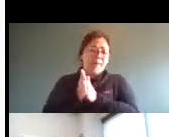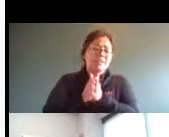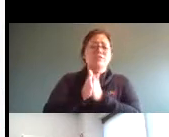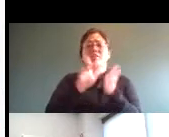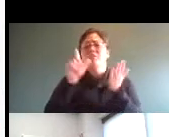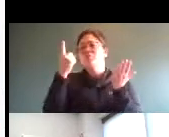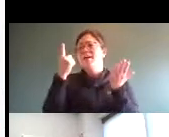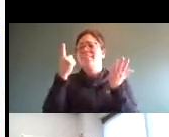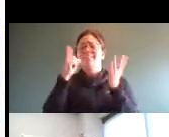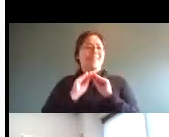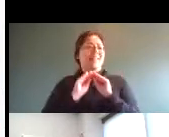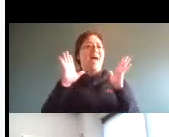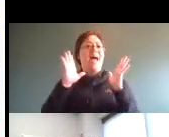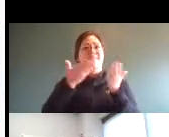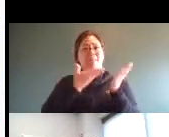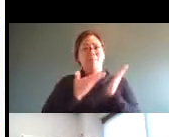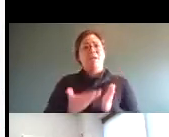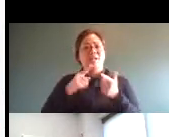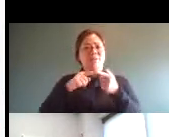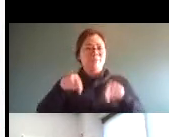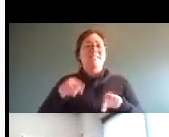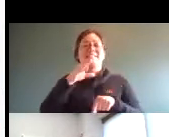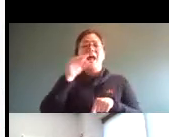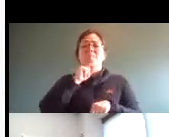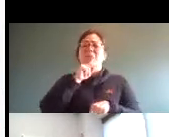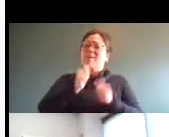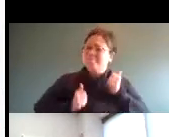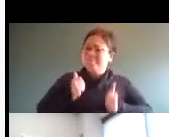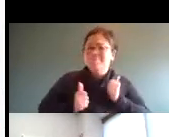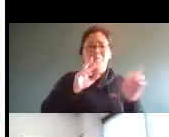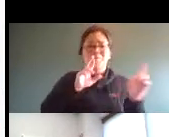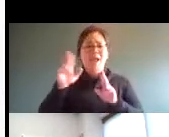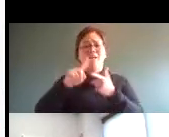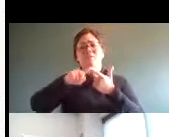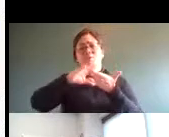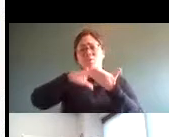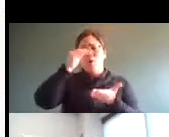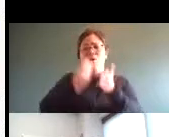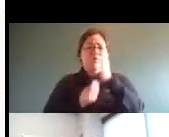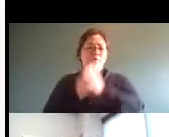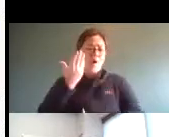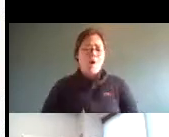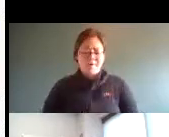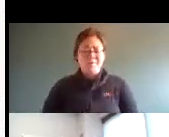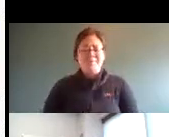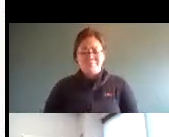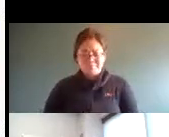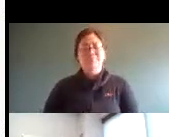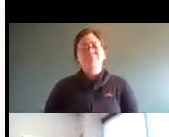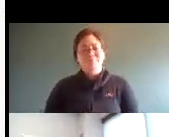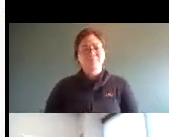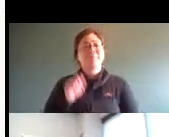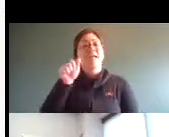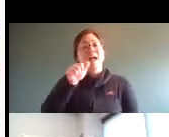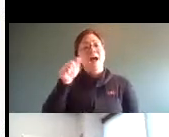just the light that they bring in and the eagerness to want to learn and grow. And the other thing that we